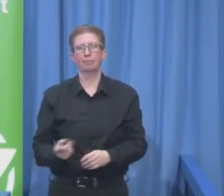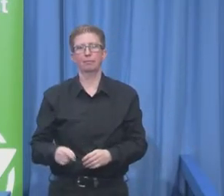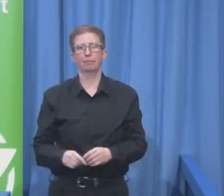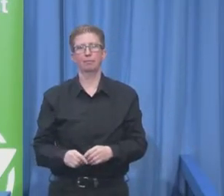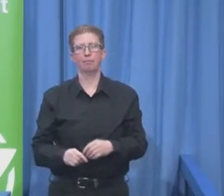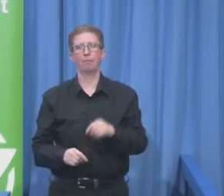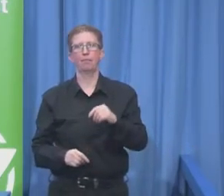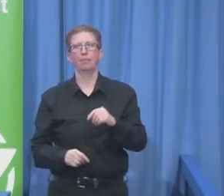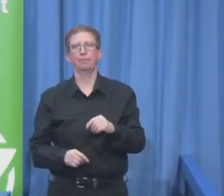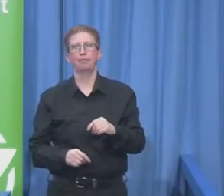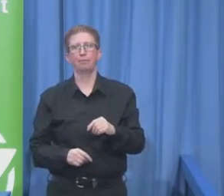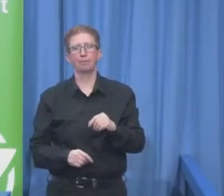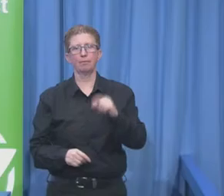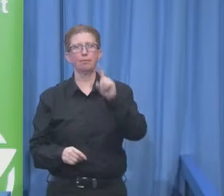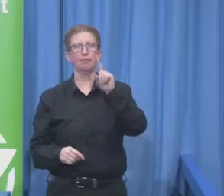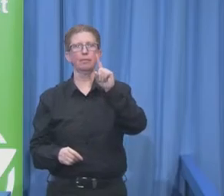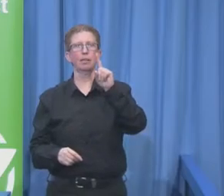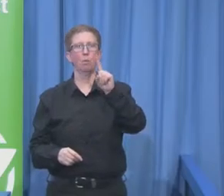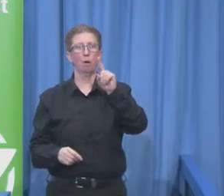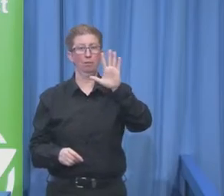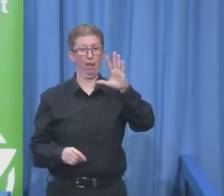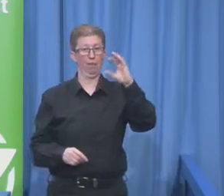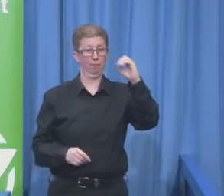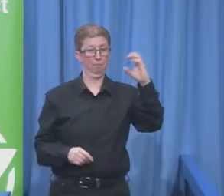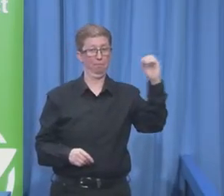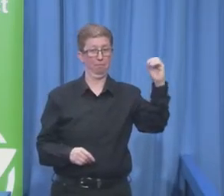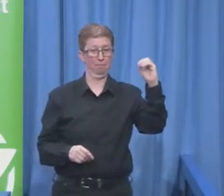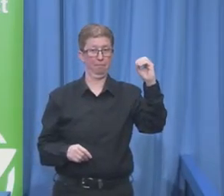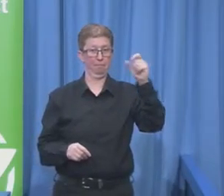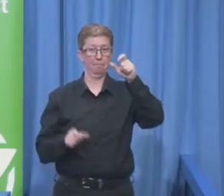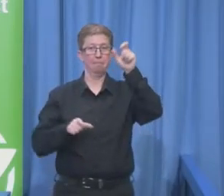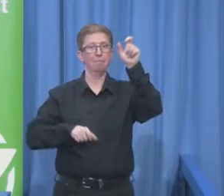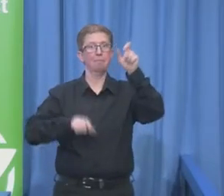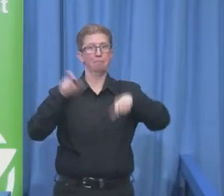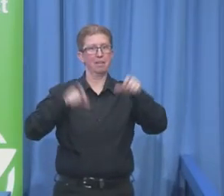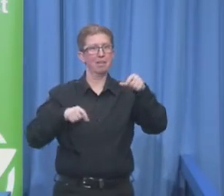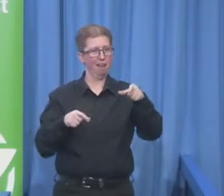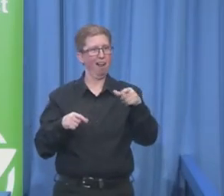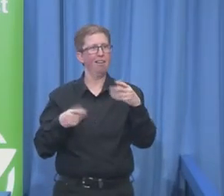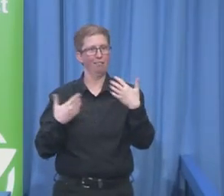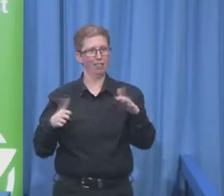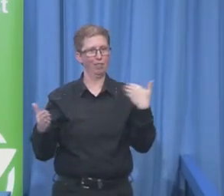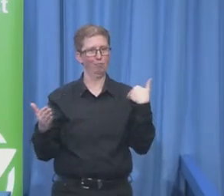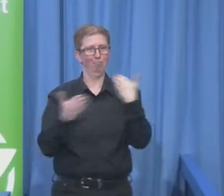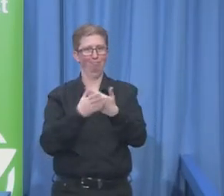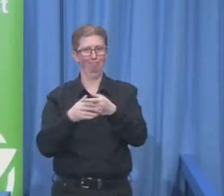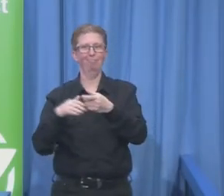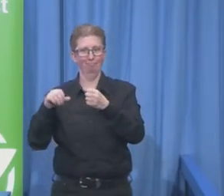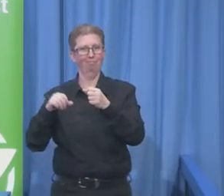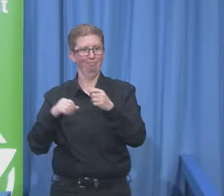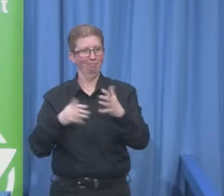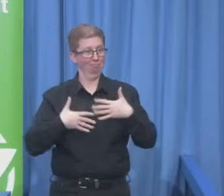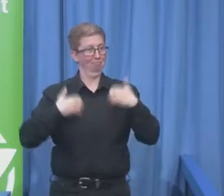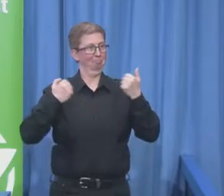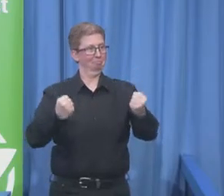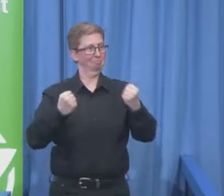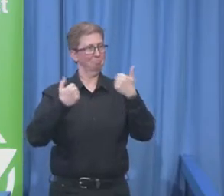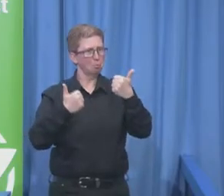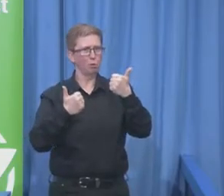tier organizations. The last model that we have, is a very specialized